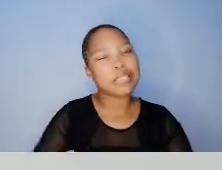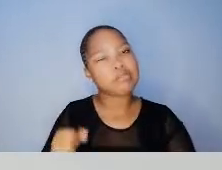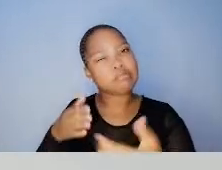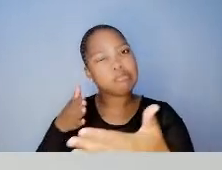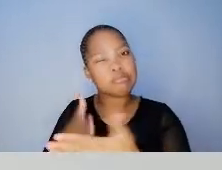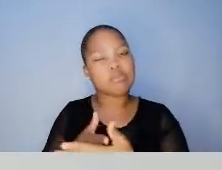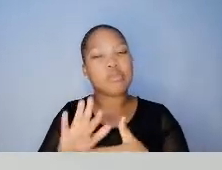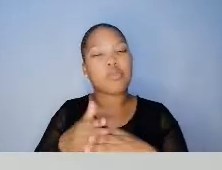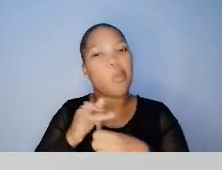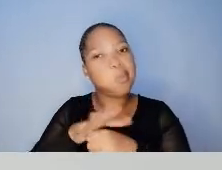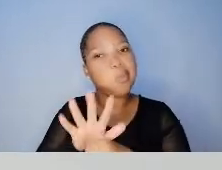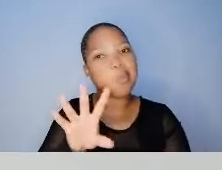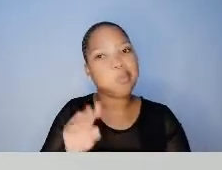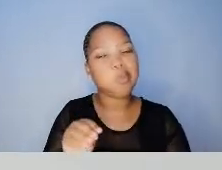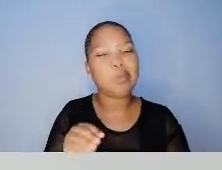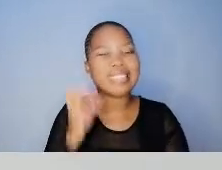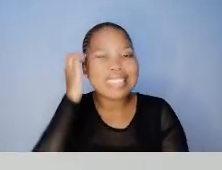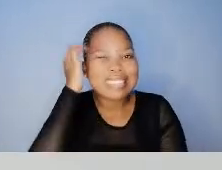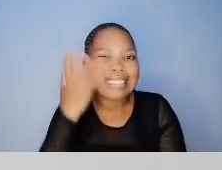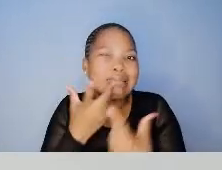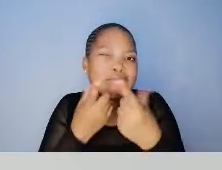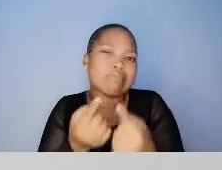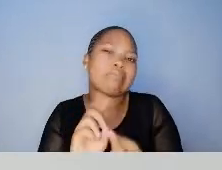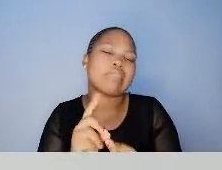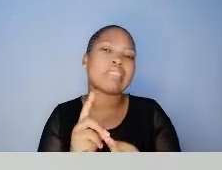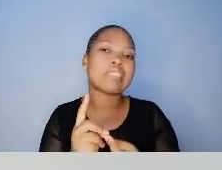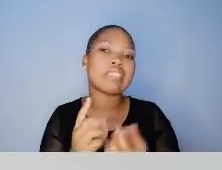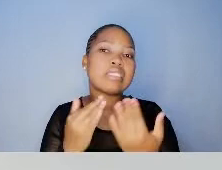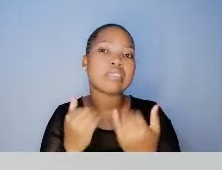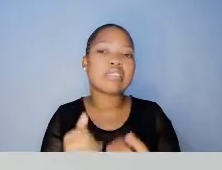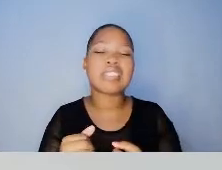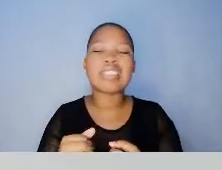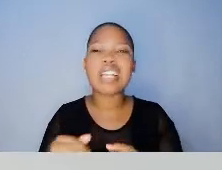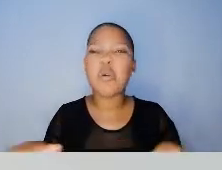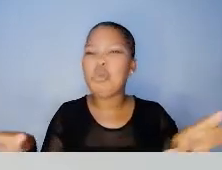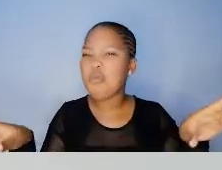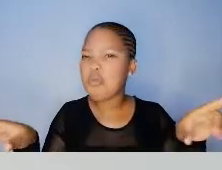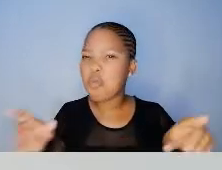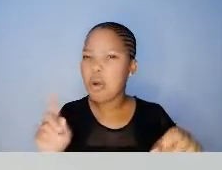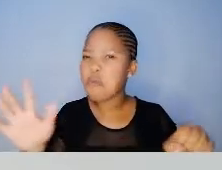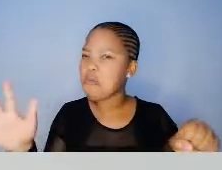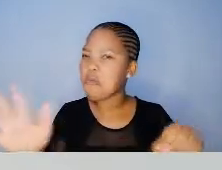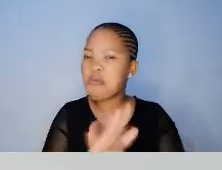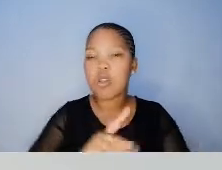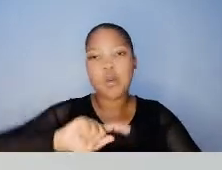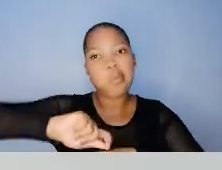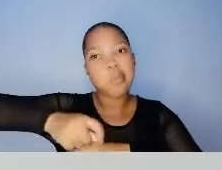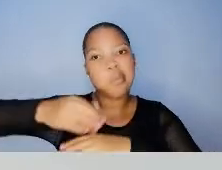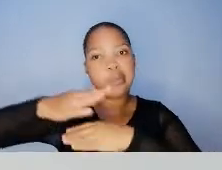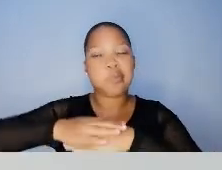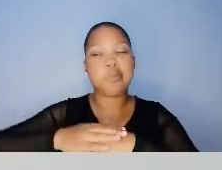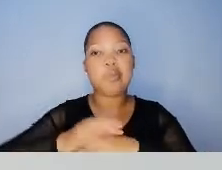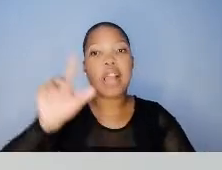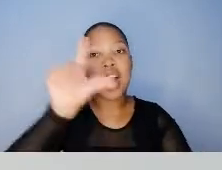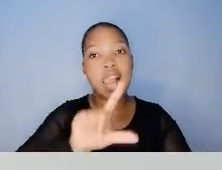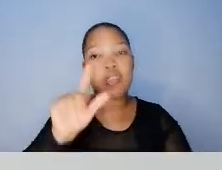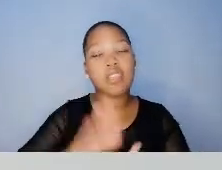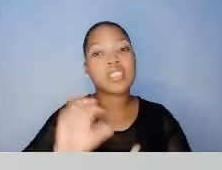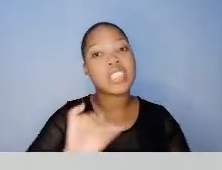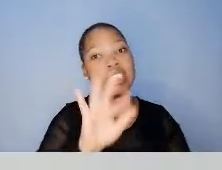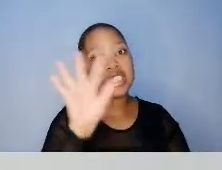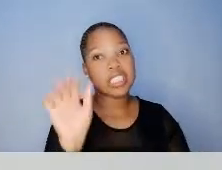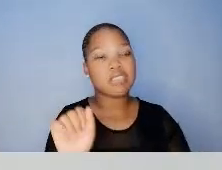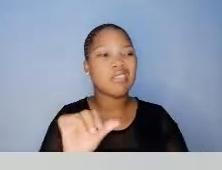now there, it was in March, then we didn't know what to do, then it was a complete lockdown in Lesotho and in SA, so we just sat